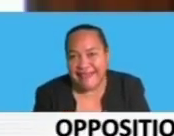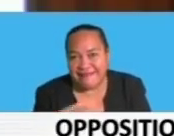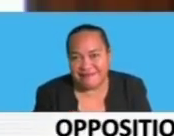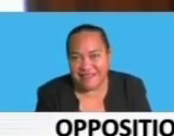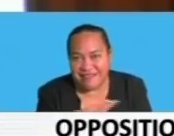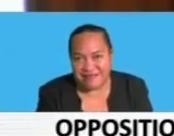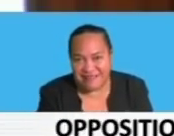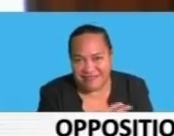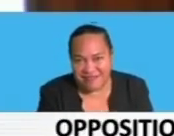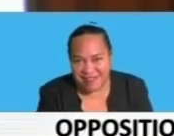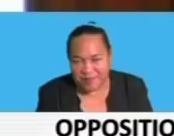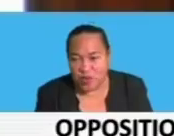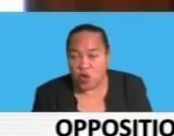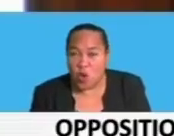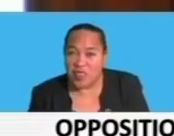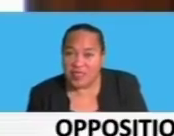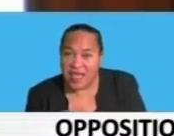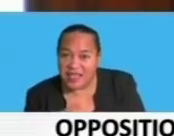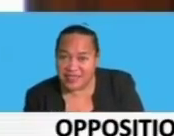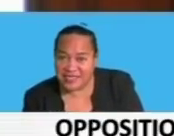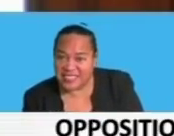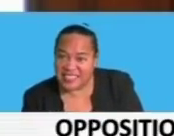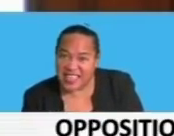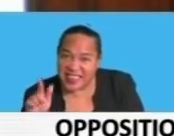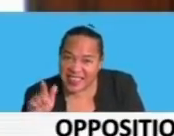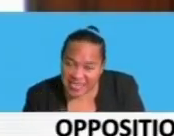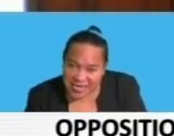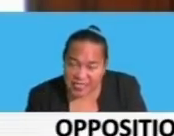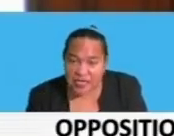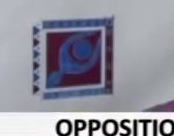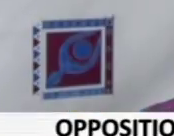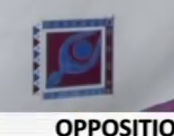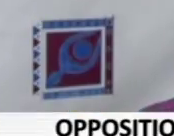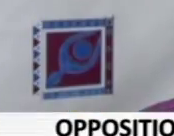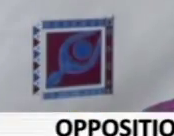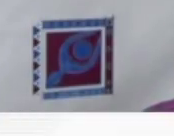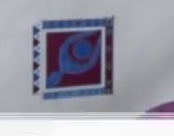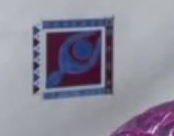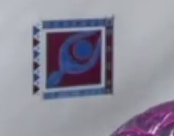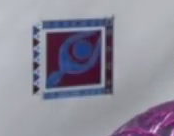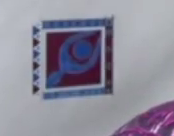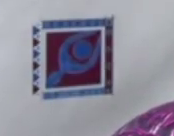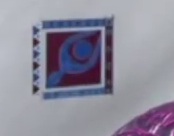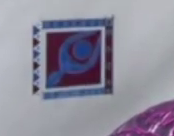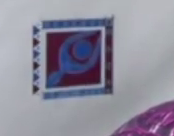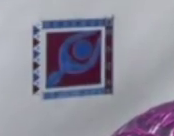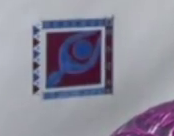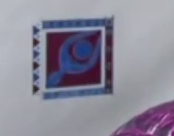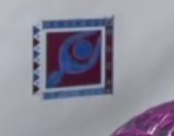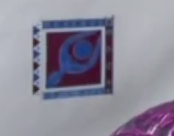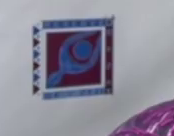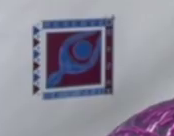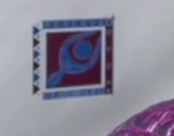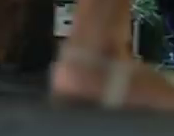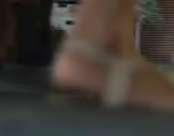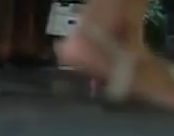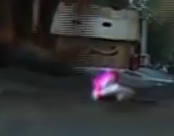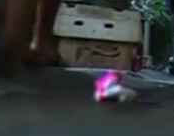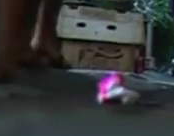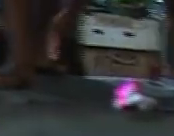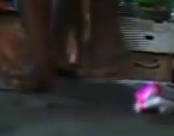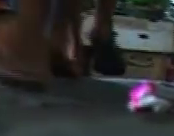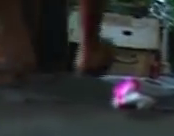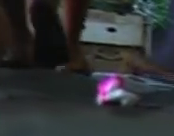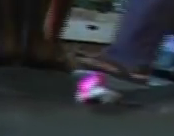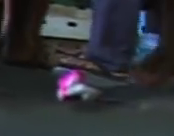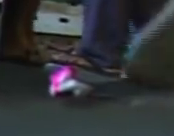increases, or a combination of both. And as the first MP to highlight a liquidity issue which was denounced by the Governor of the Reserve Bank, Tambour